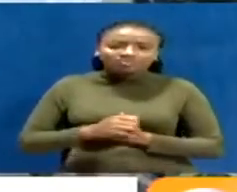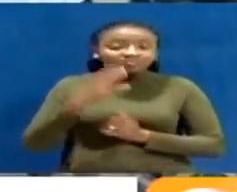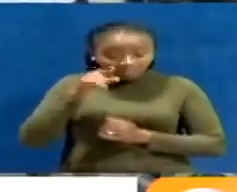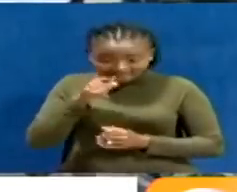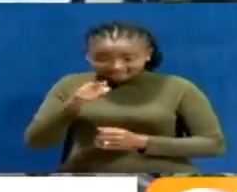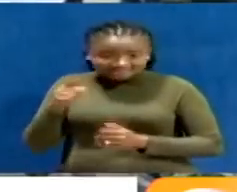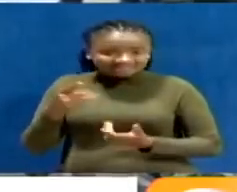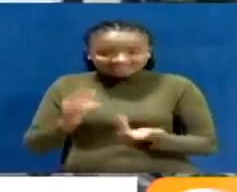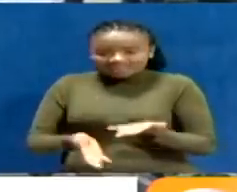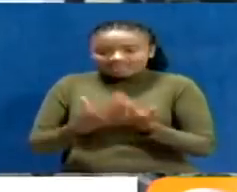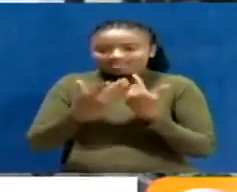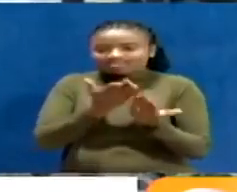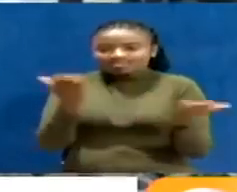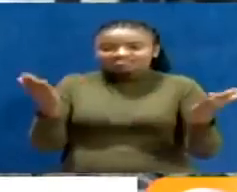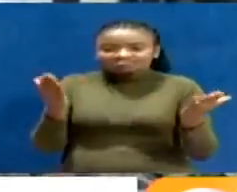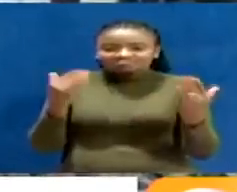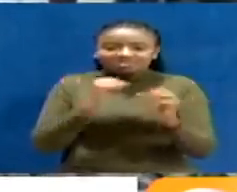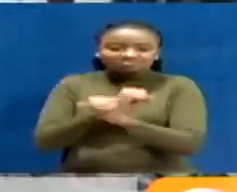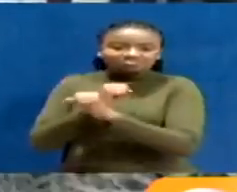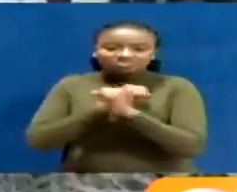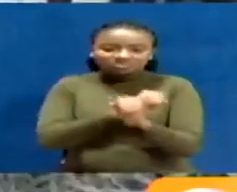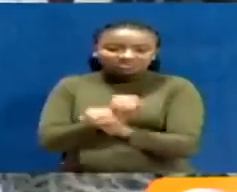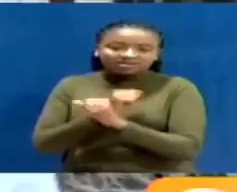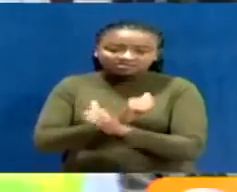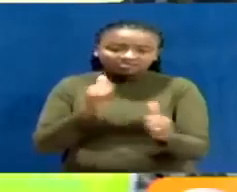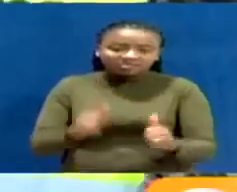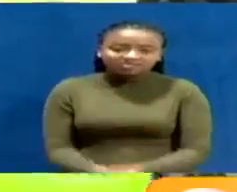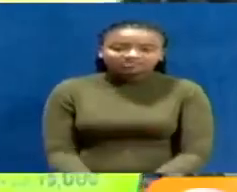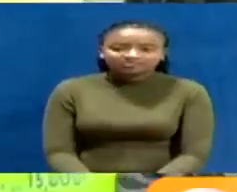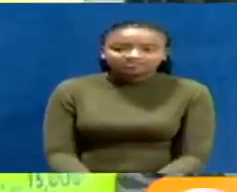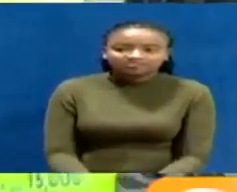say it's providing safe haven for criminals. Francis Mtalaki, Citizen TV.